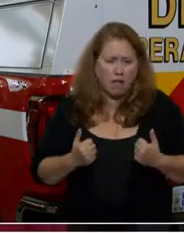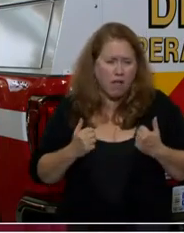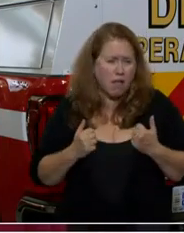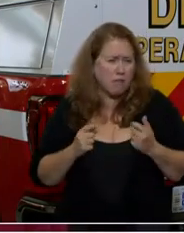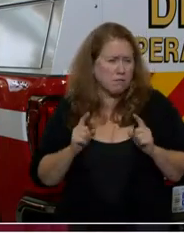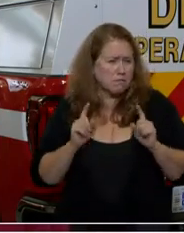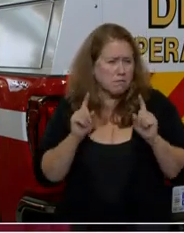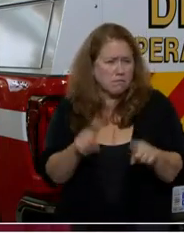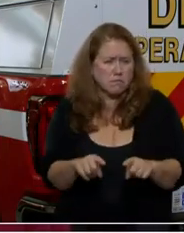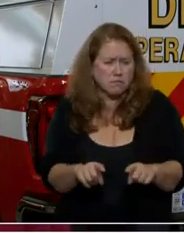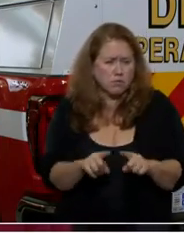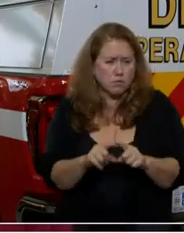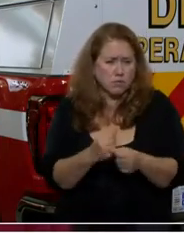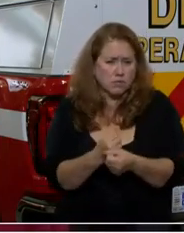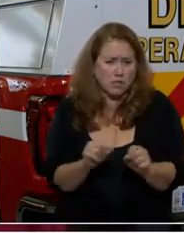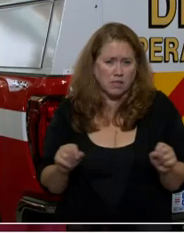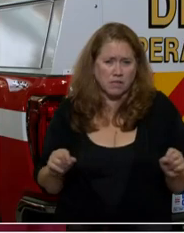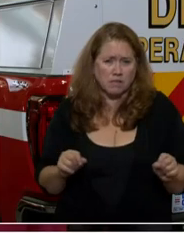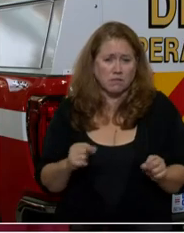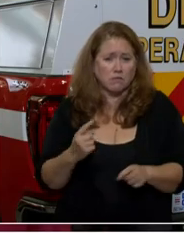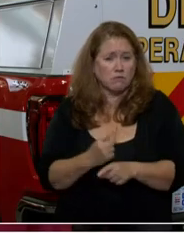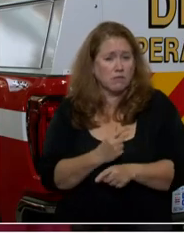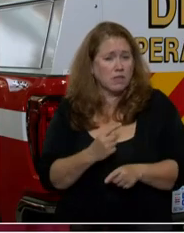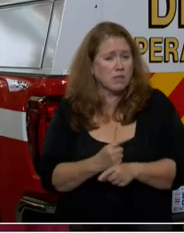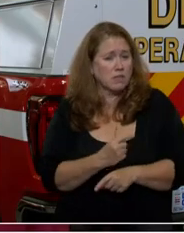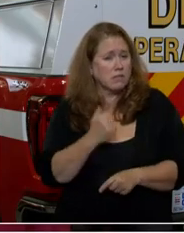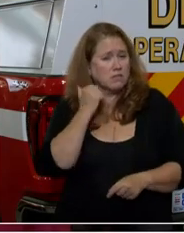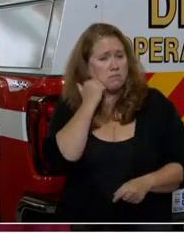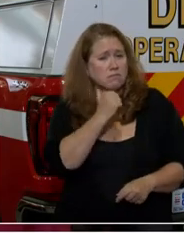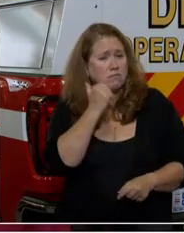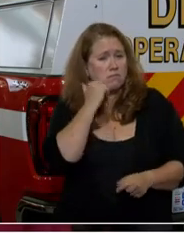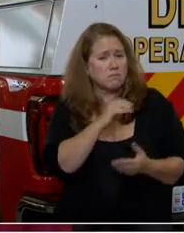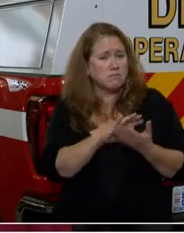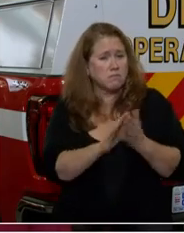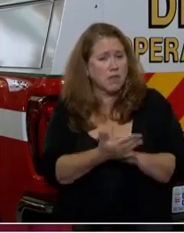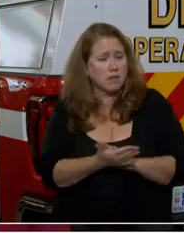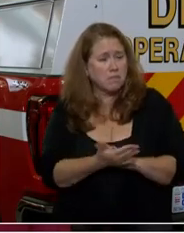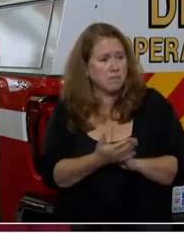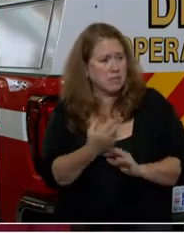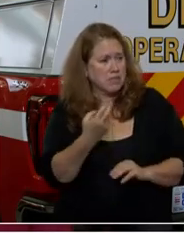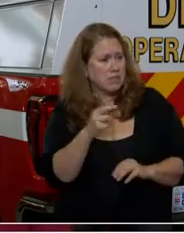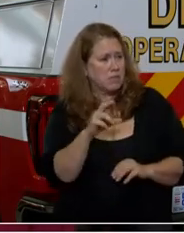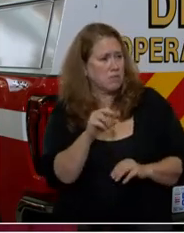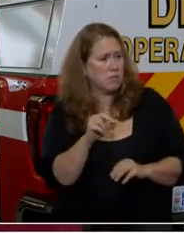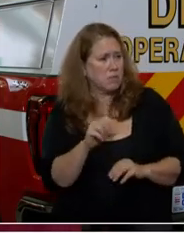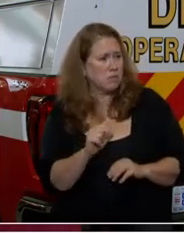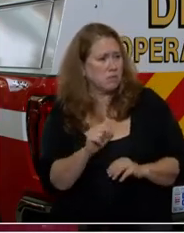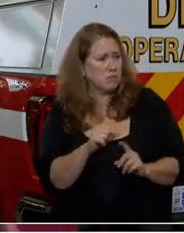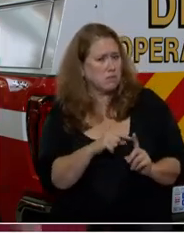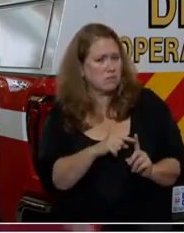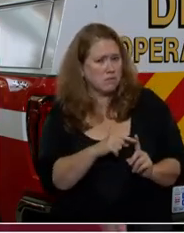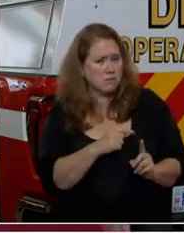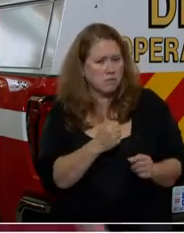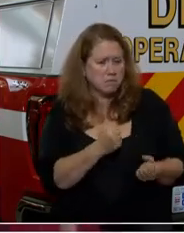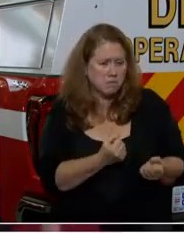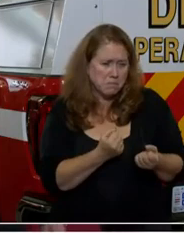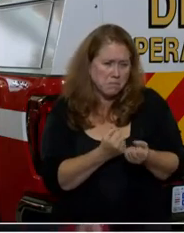citizens became heroes, selfishly aiding to their fellow human